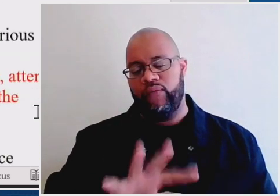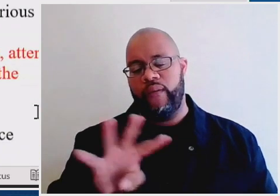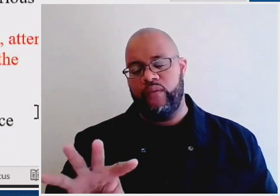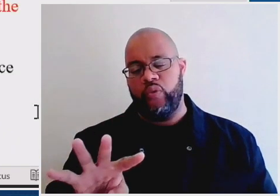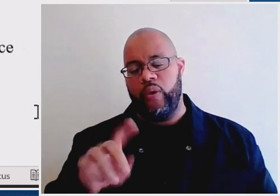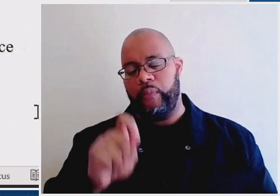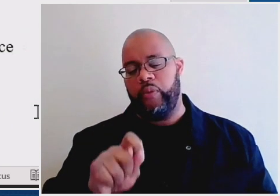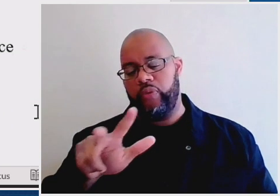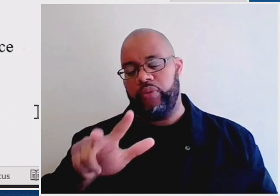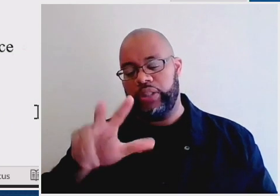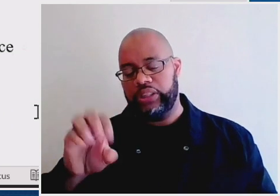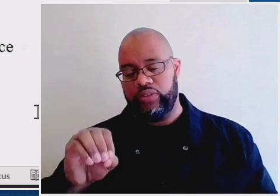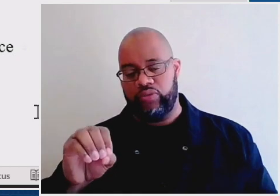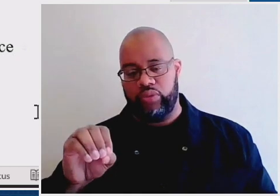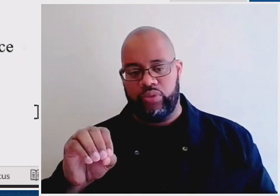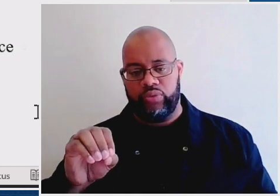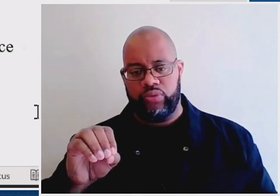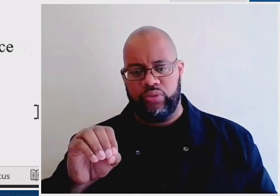644.30,